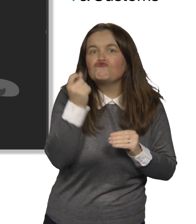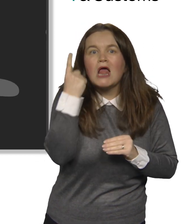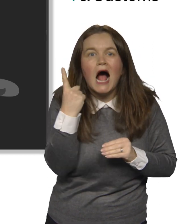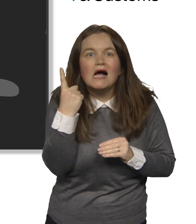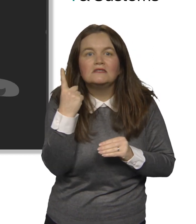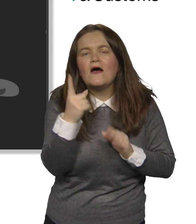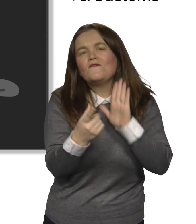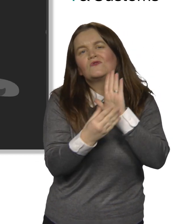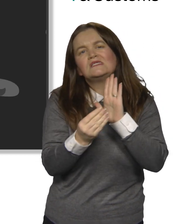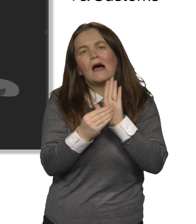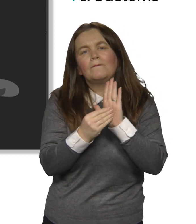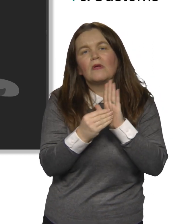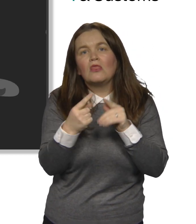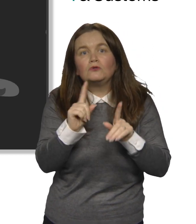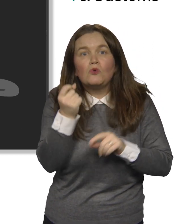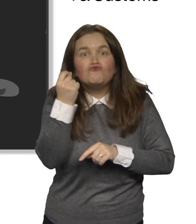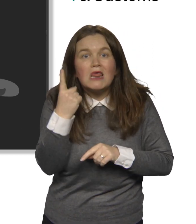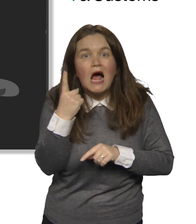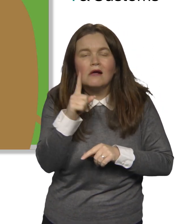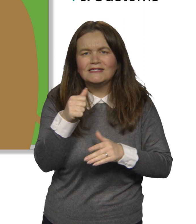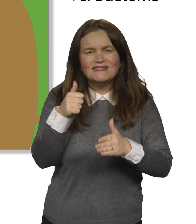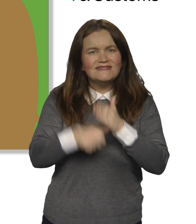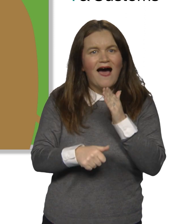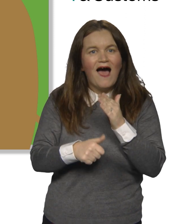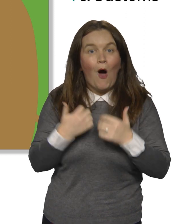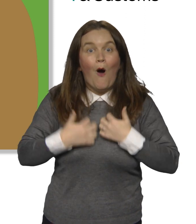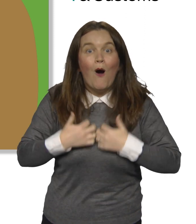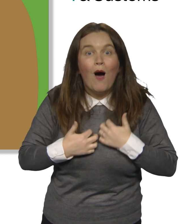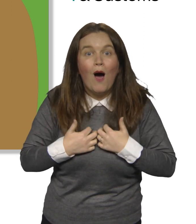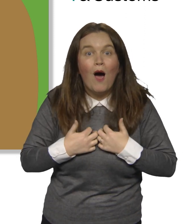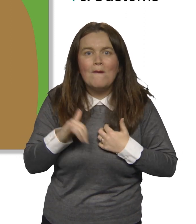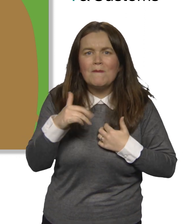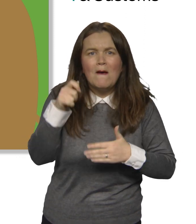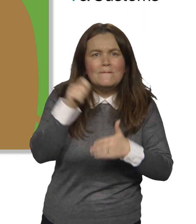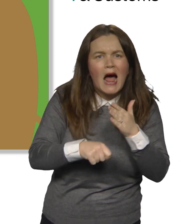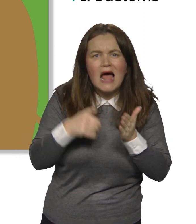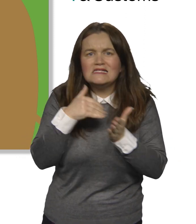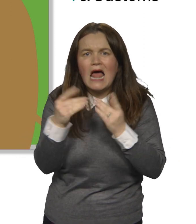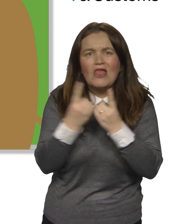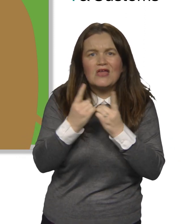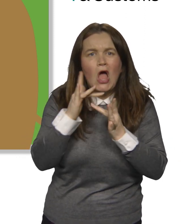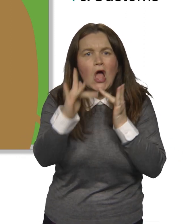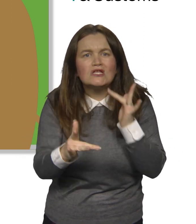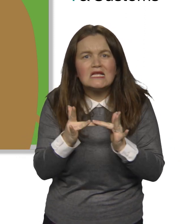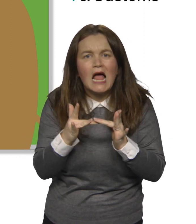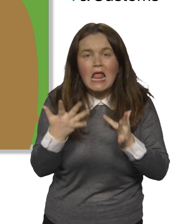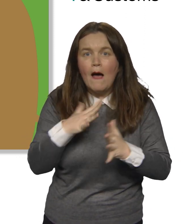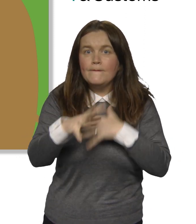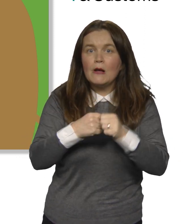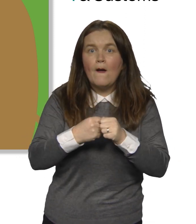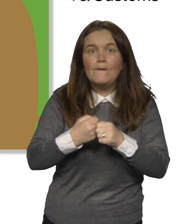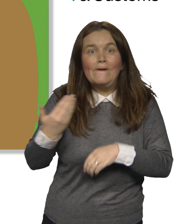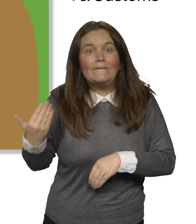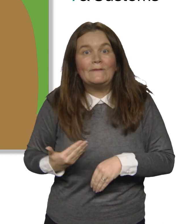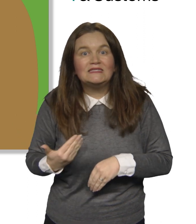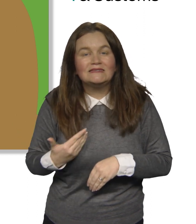may slip into the hidden economy without realising it. For example, they don't realise that what started out as a hobby, perhaps buying and selling things